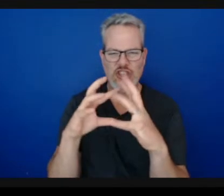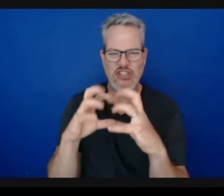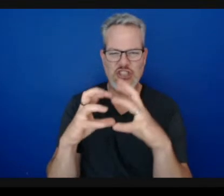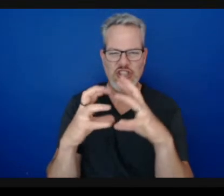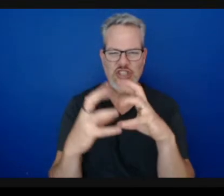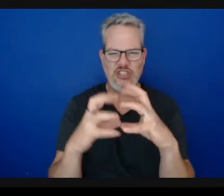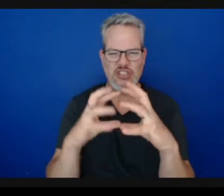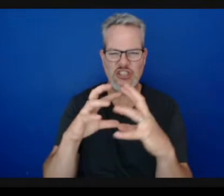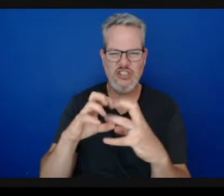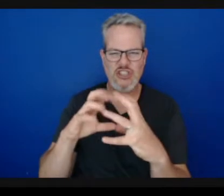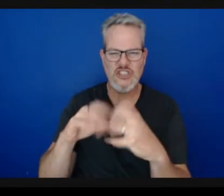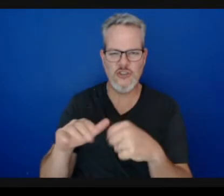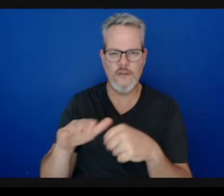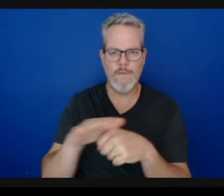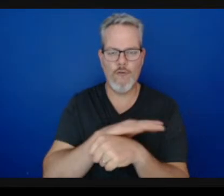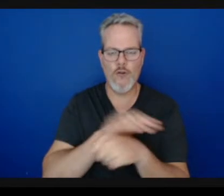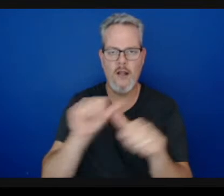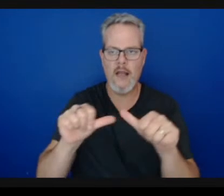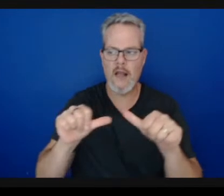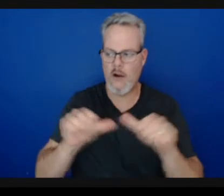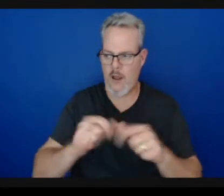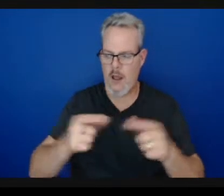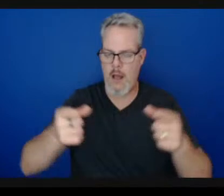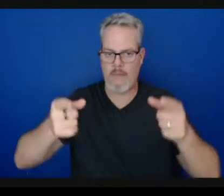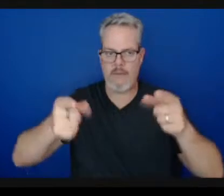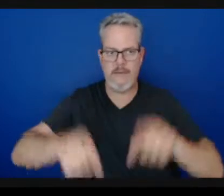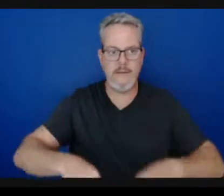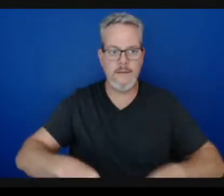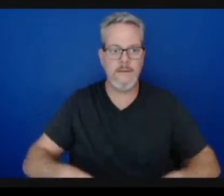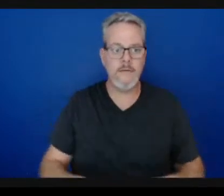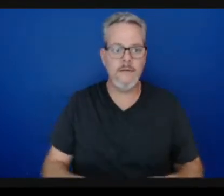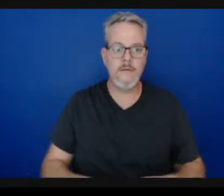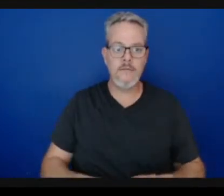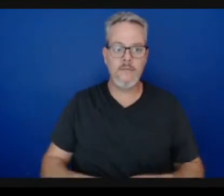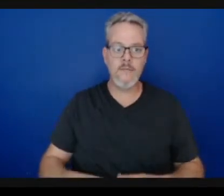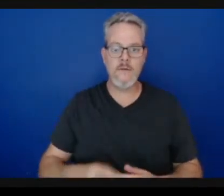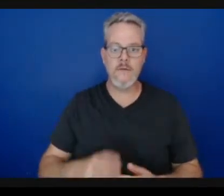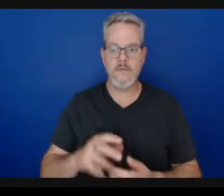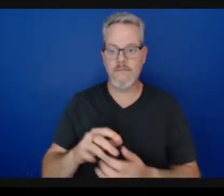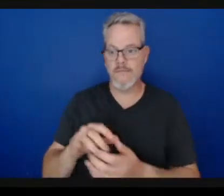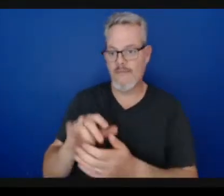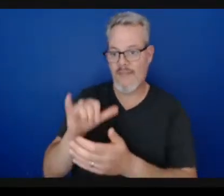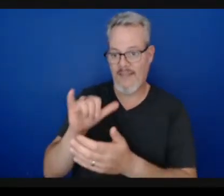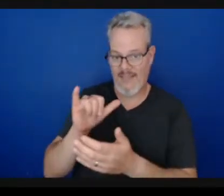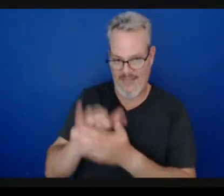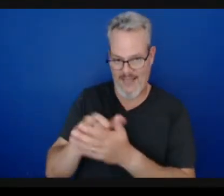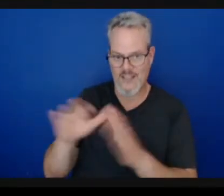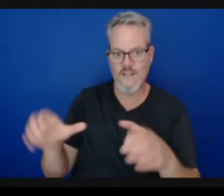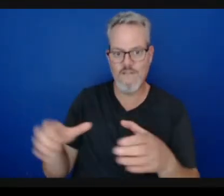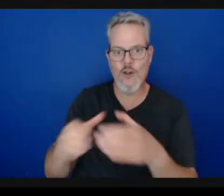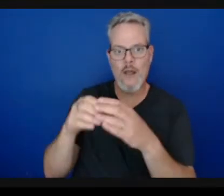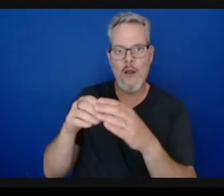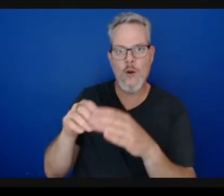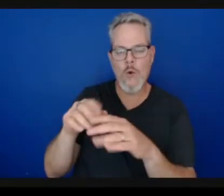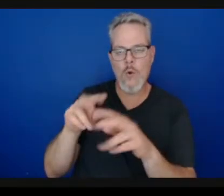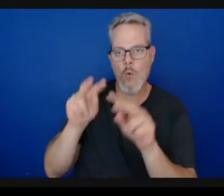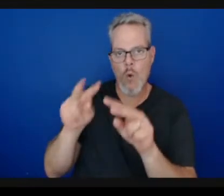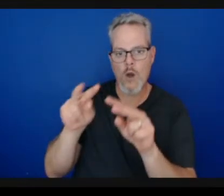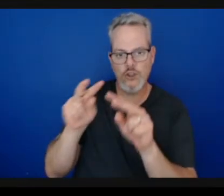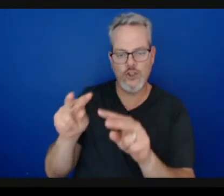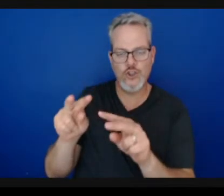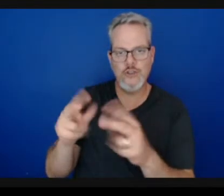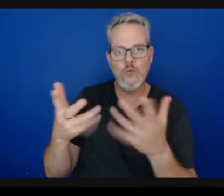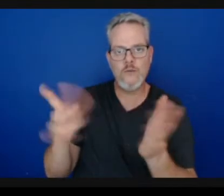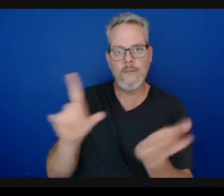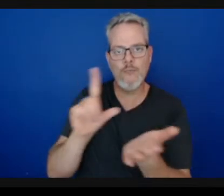as all of that happens. So that's the last volcano watch that was issued today. And with that,